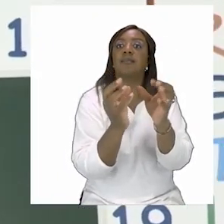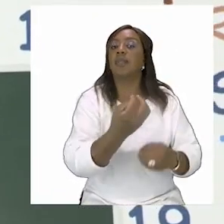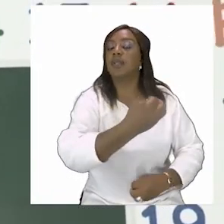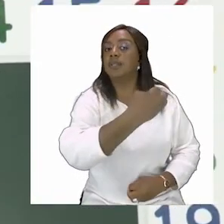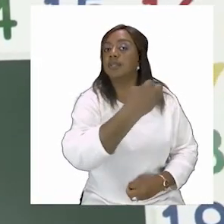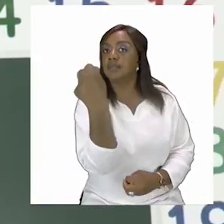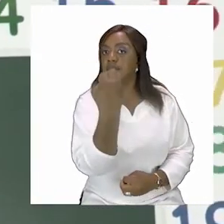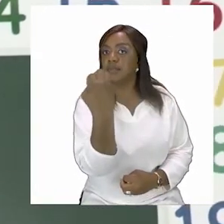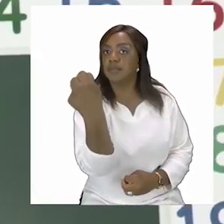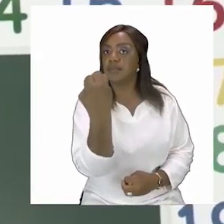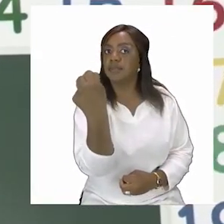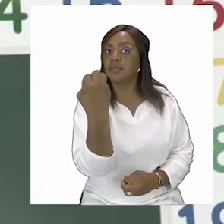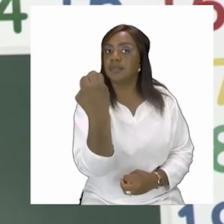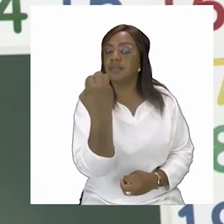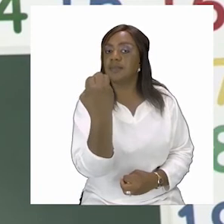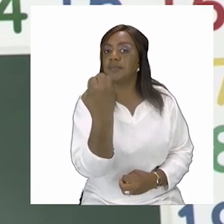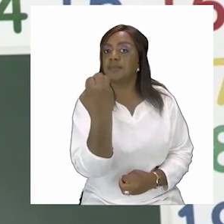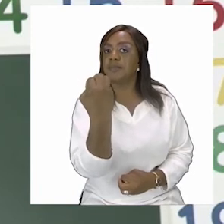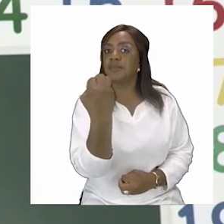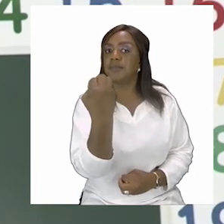Saturday, very good.